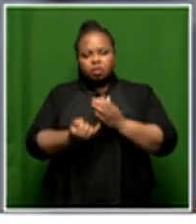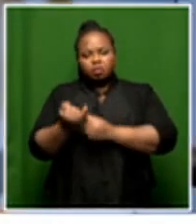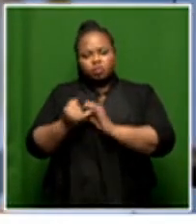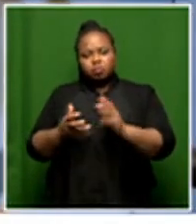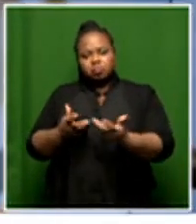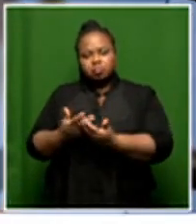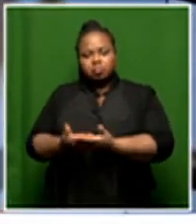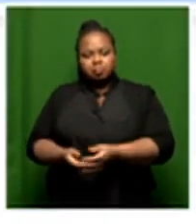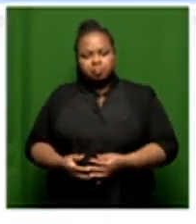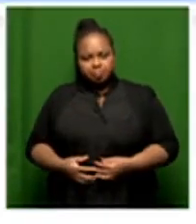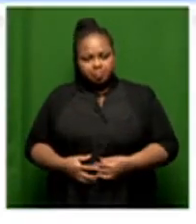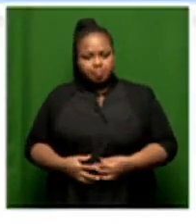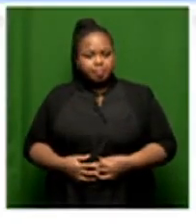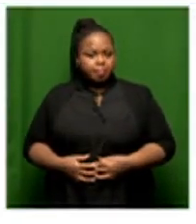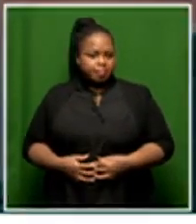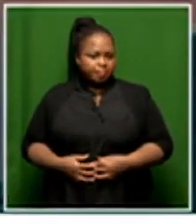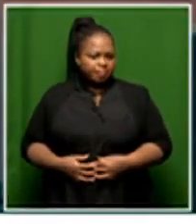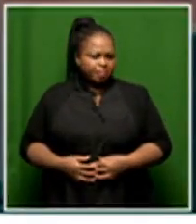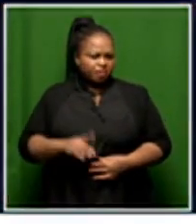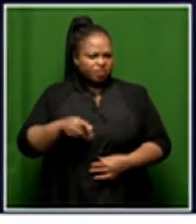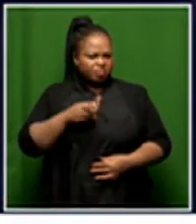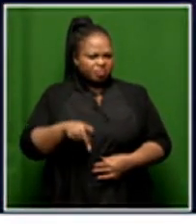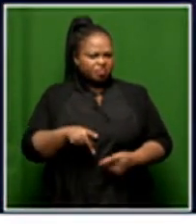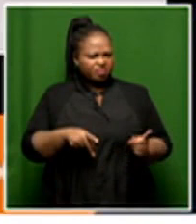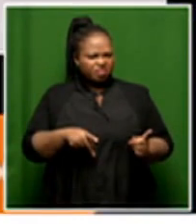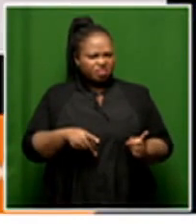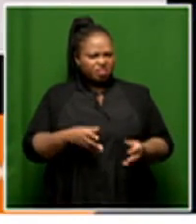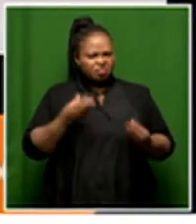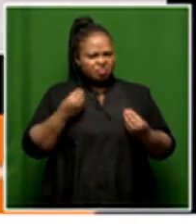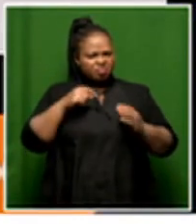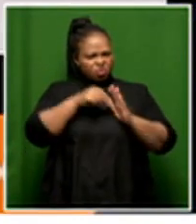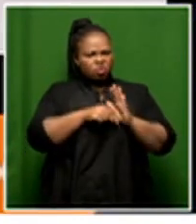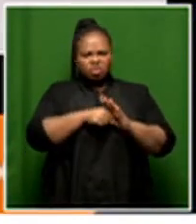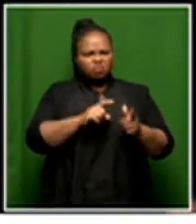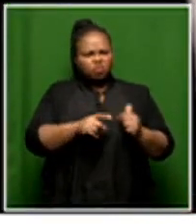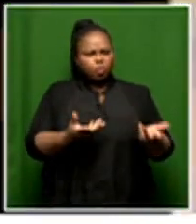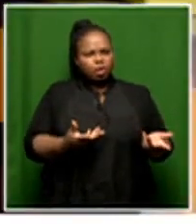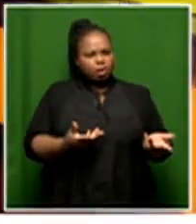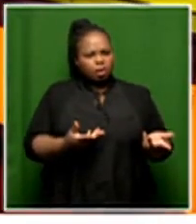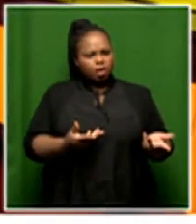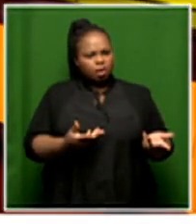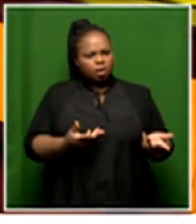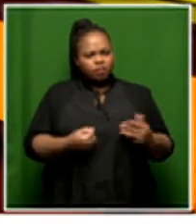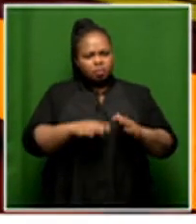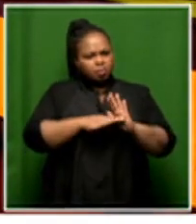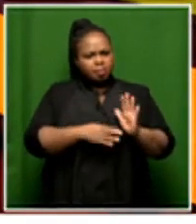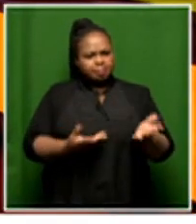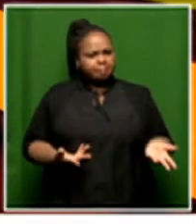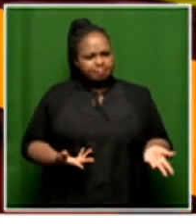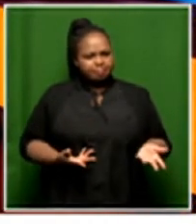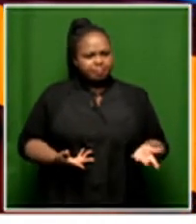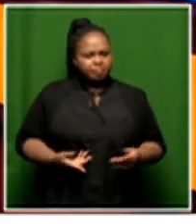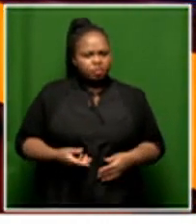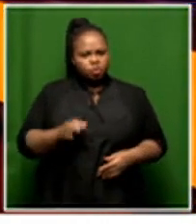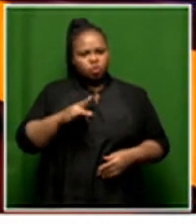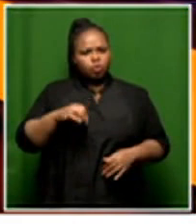basis. Philip, where did you guys get the content for the program? So like, what